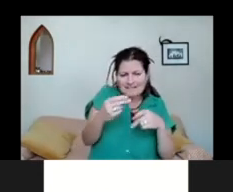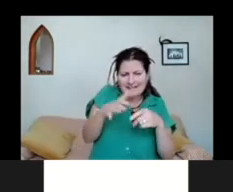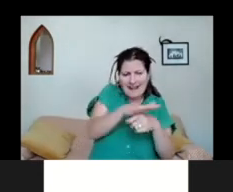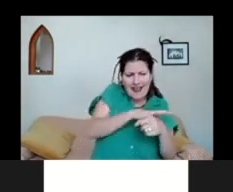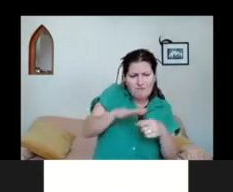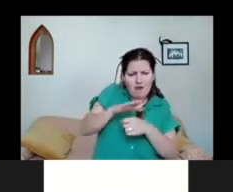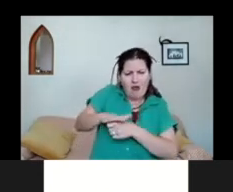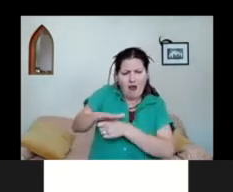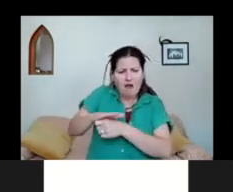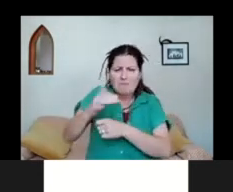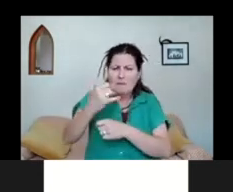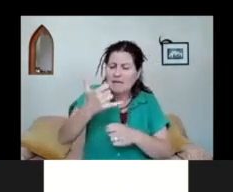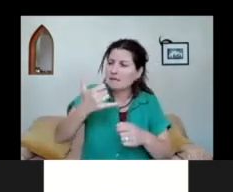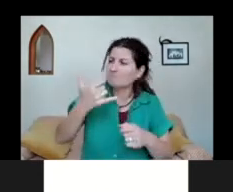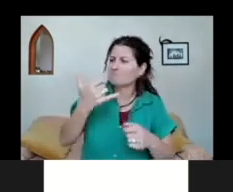like